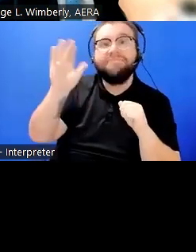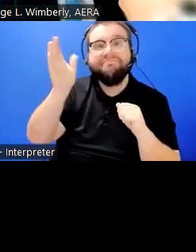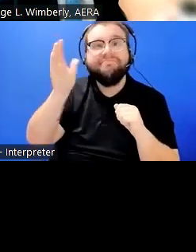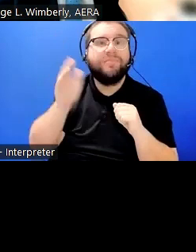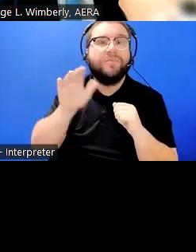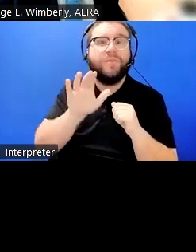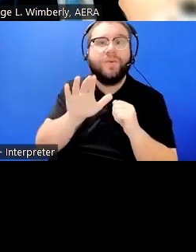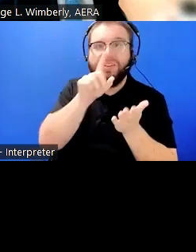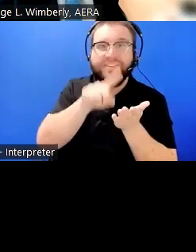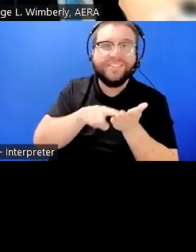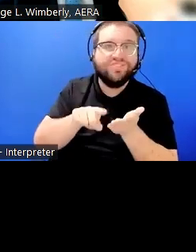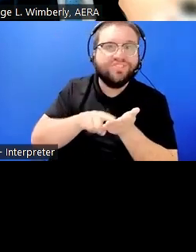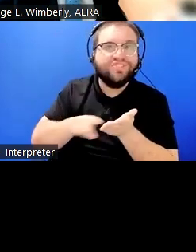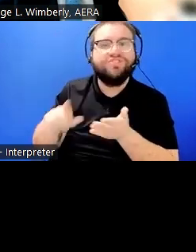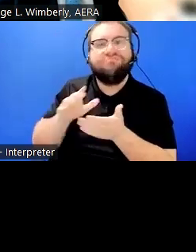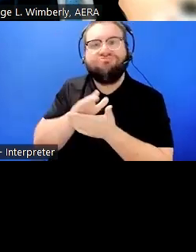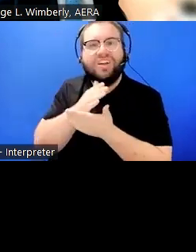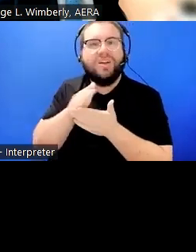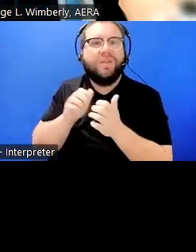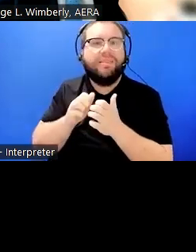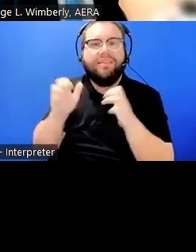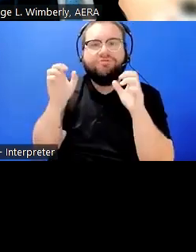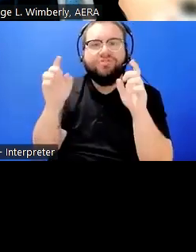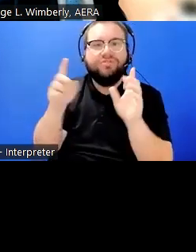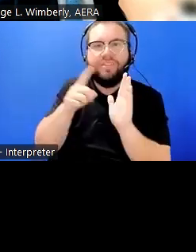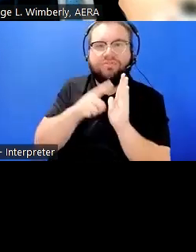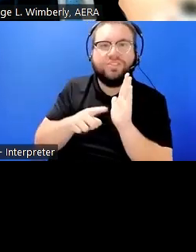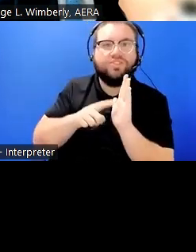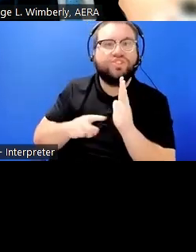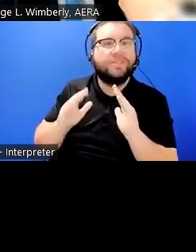talk and share with the education research community.